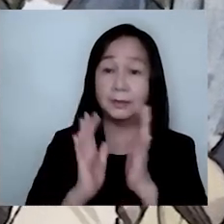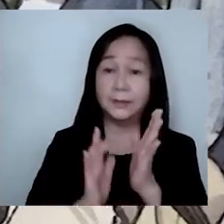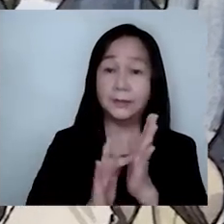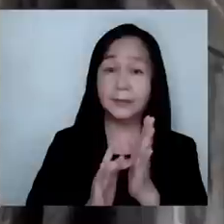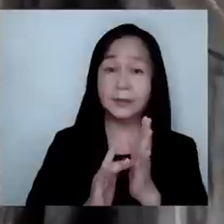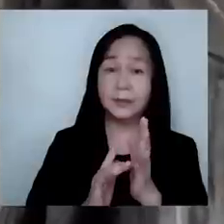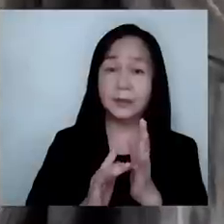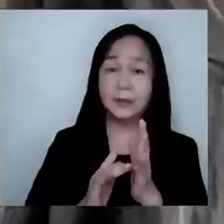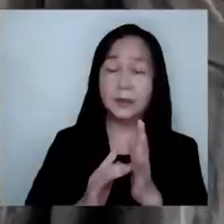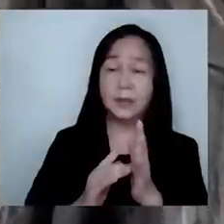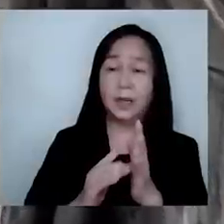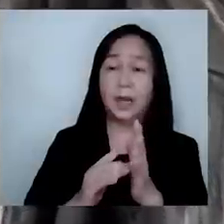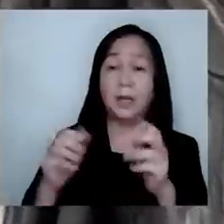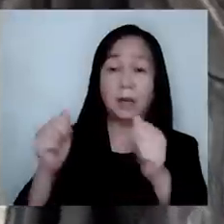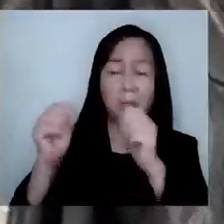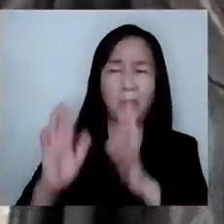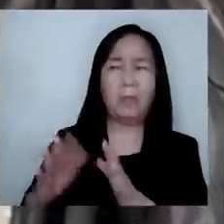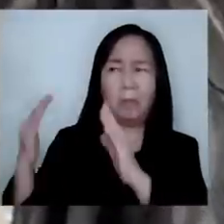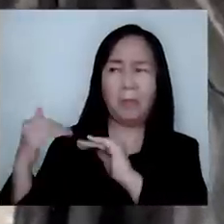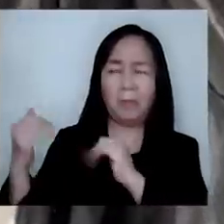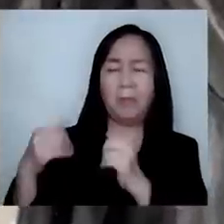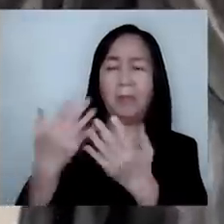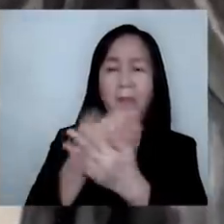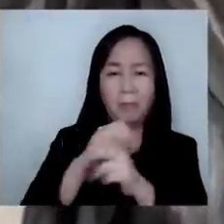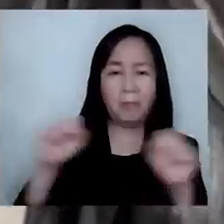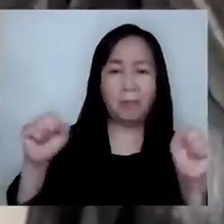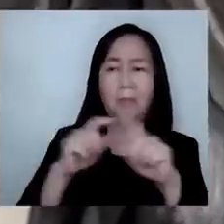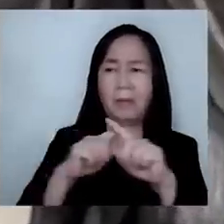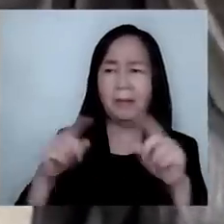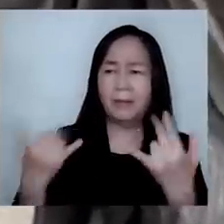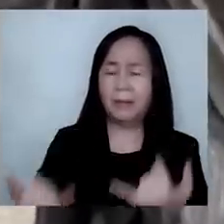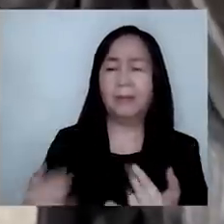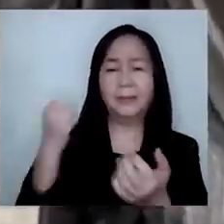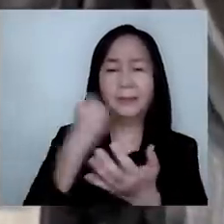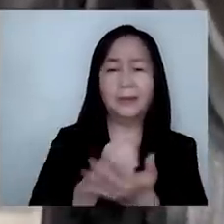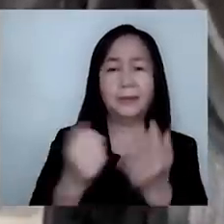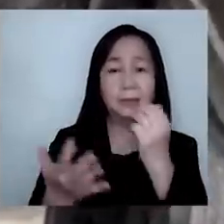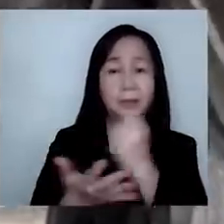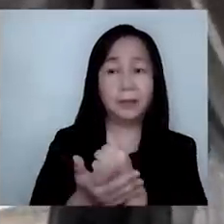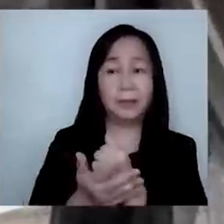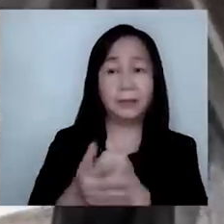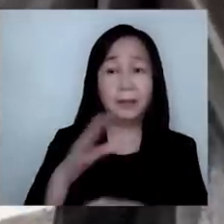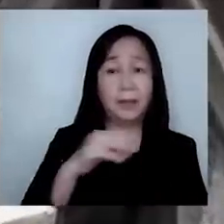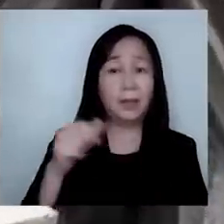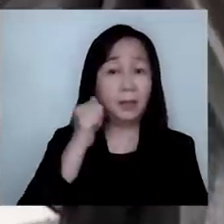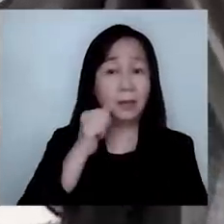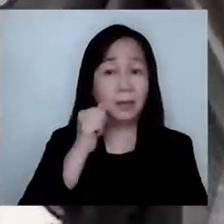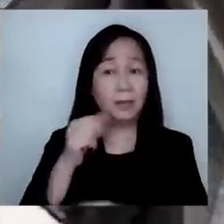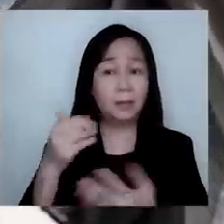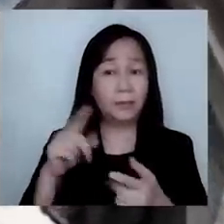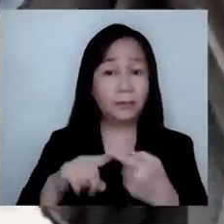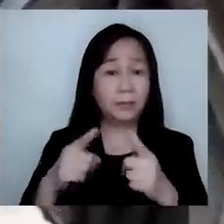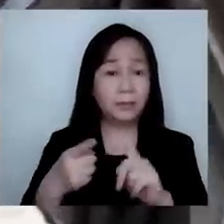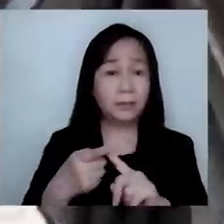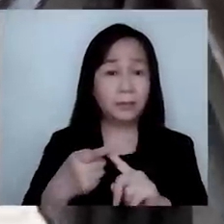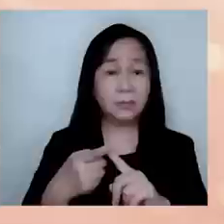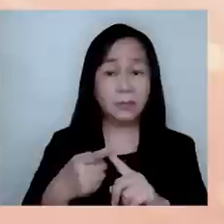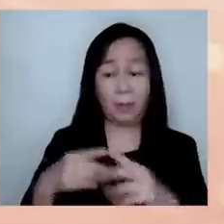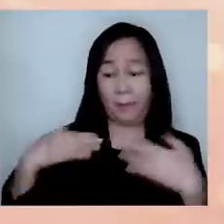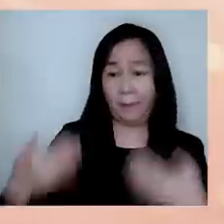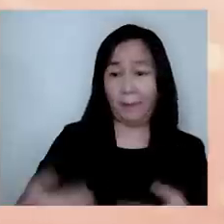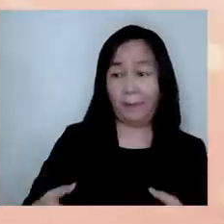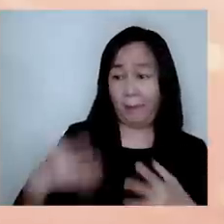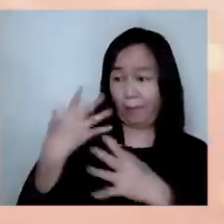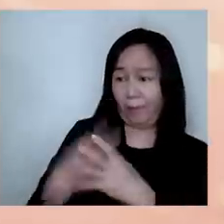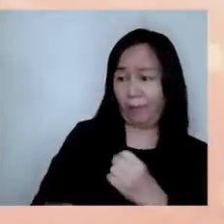crucified and now their female companions reported that his body was not in the Tomb